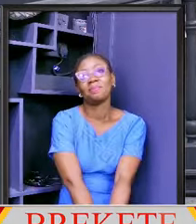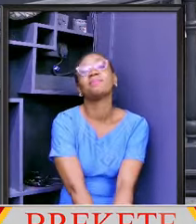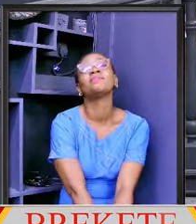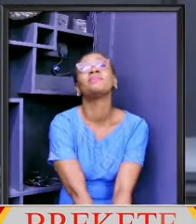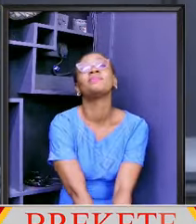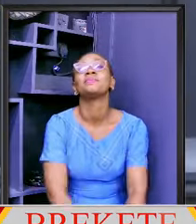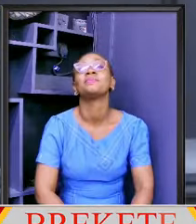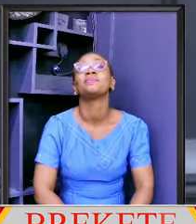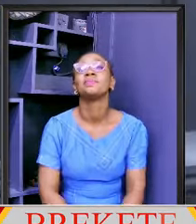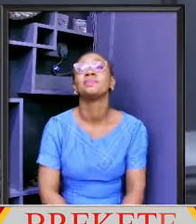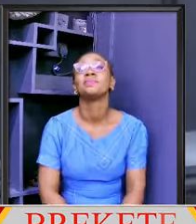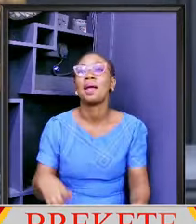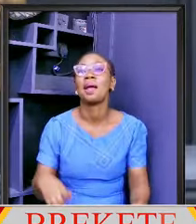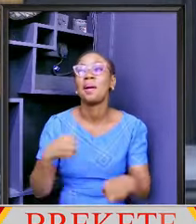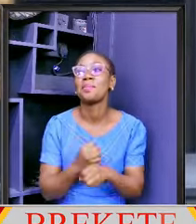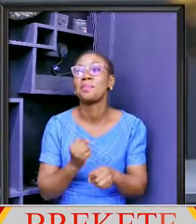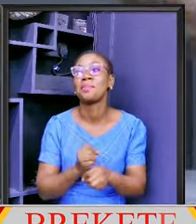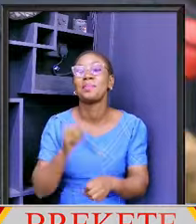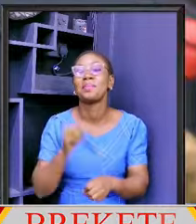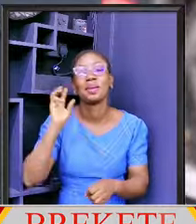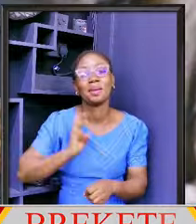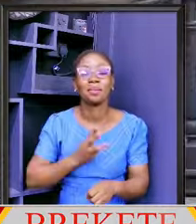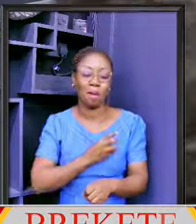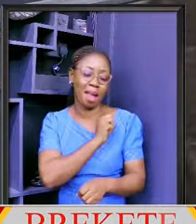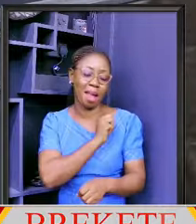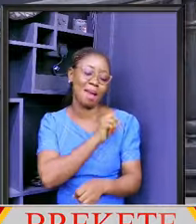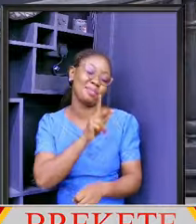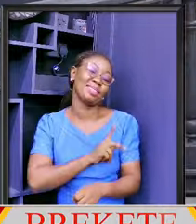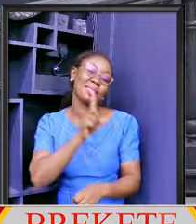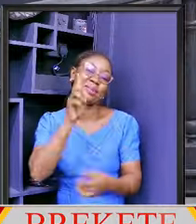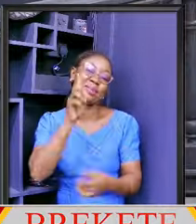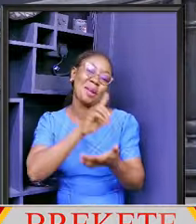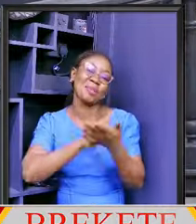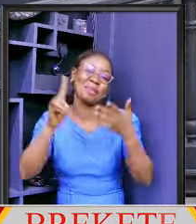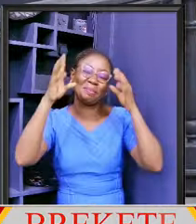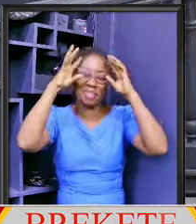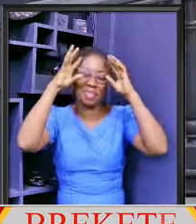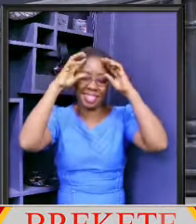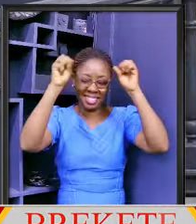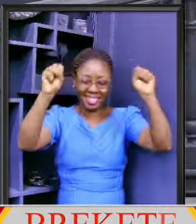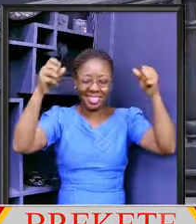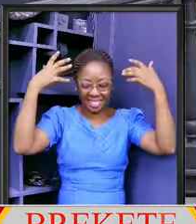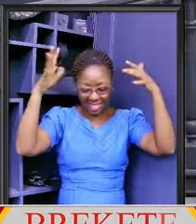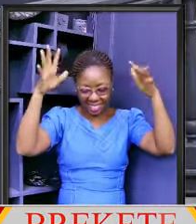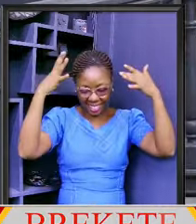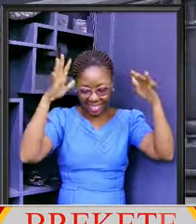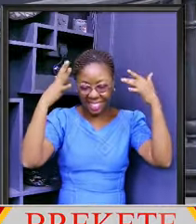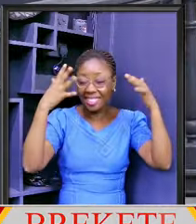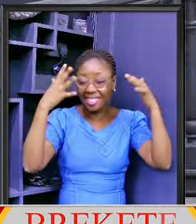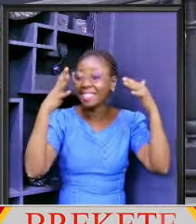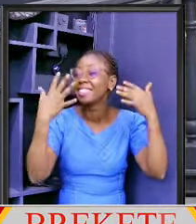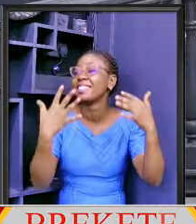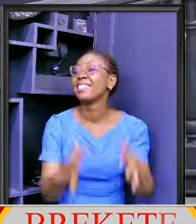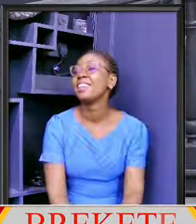Make we appreciate 1 week, chairman, president. 1 week, president.